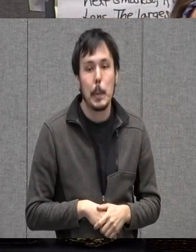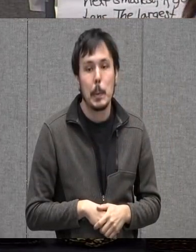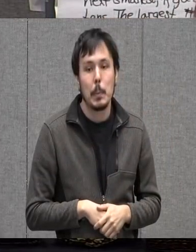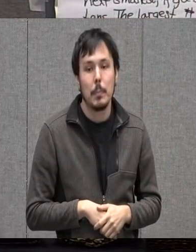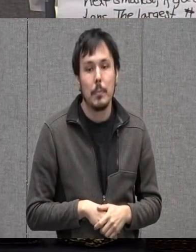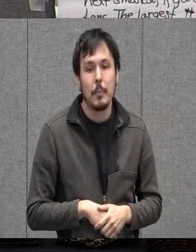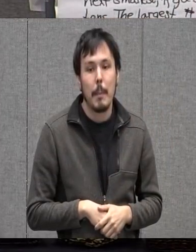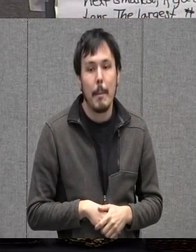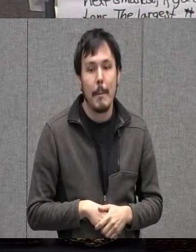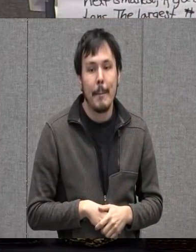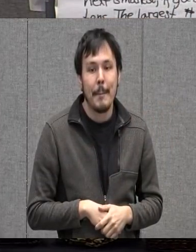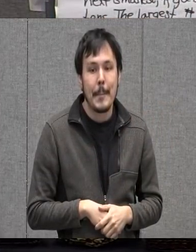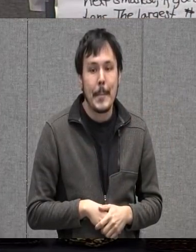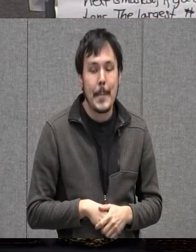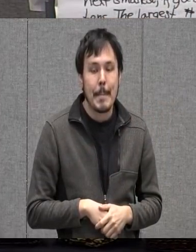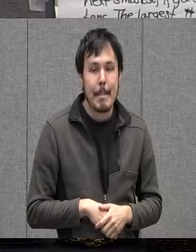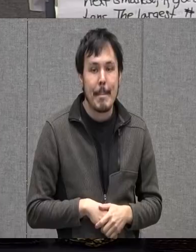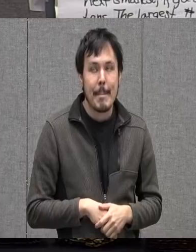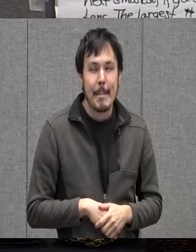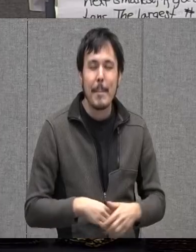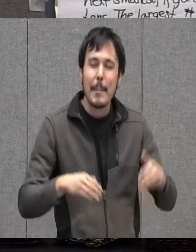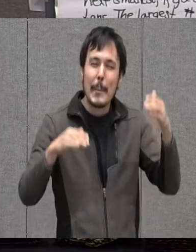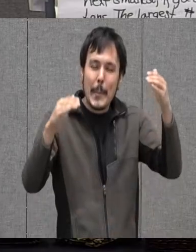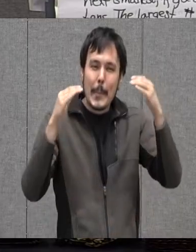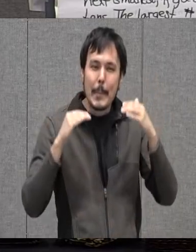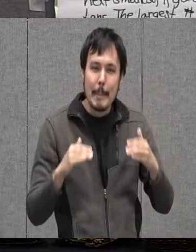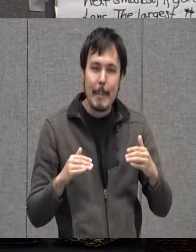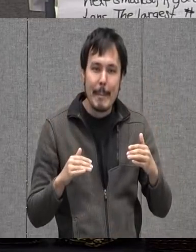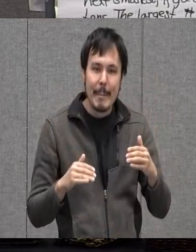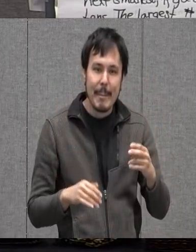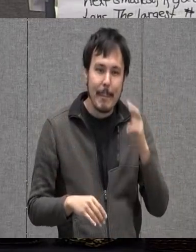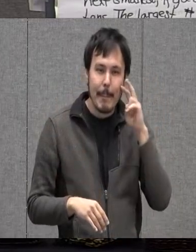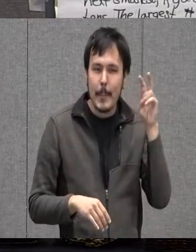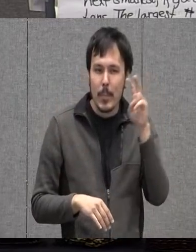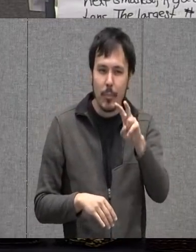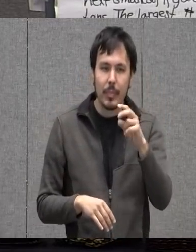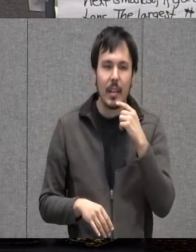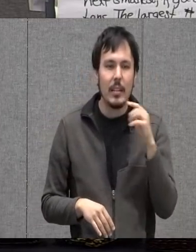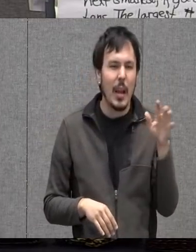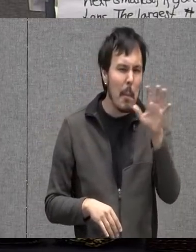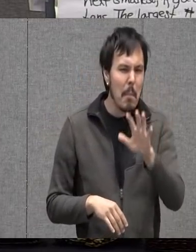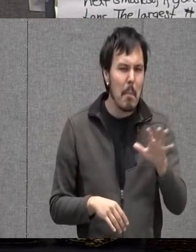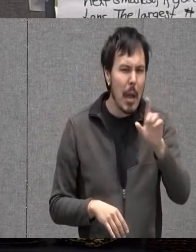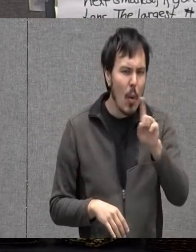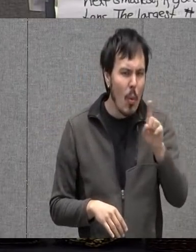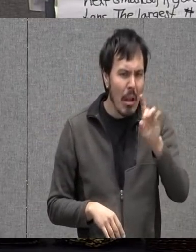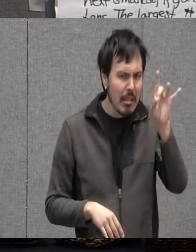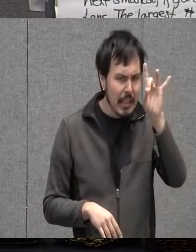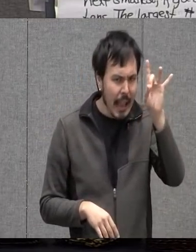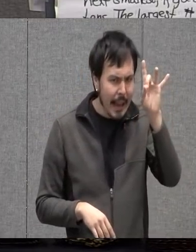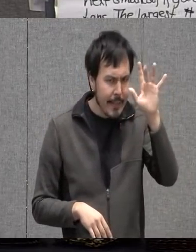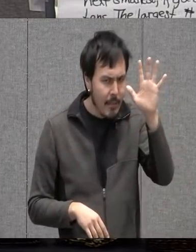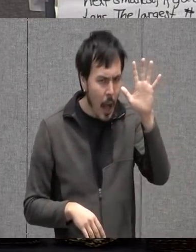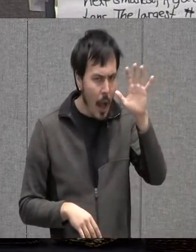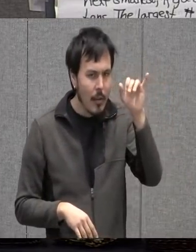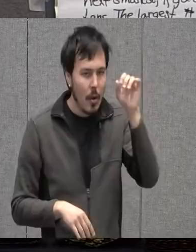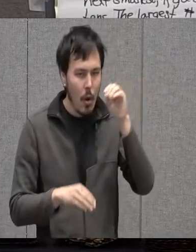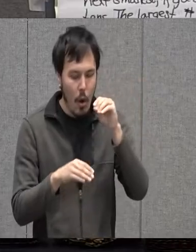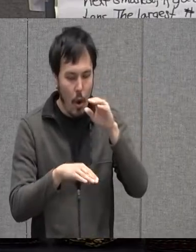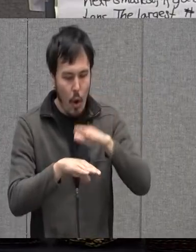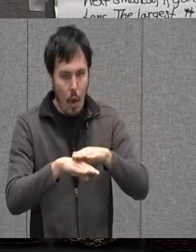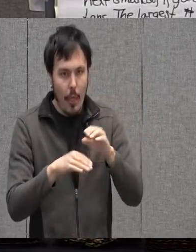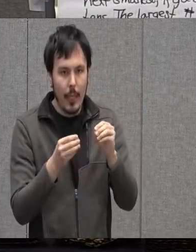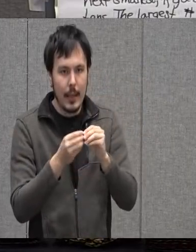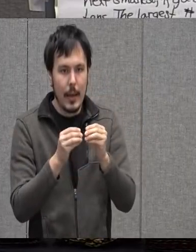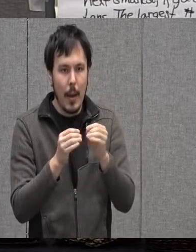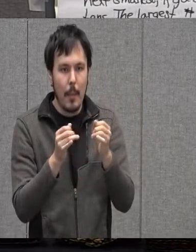to, it was here, about where would 85 be on the number line. We went